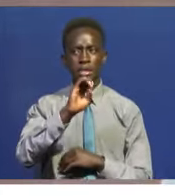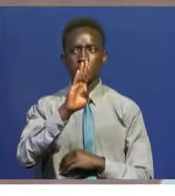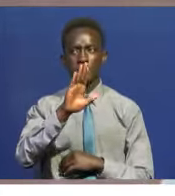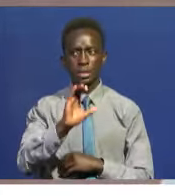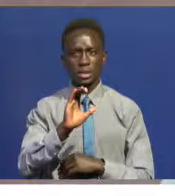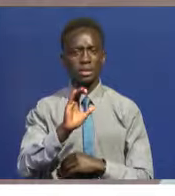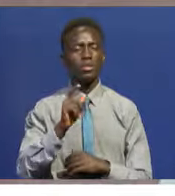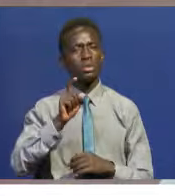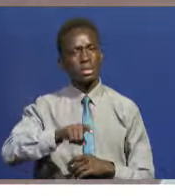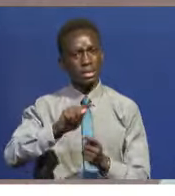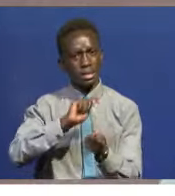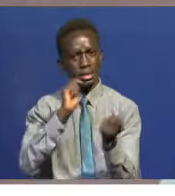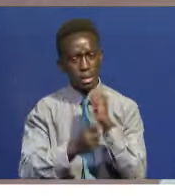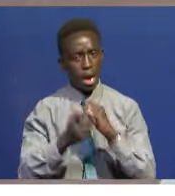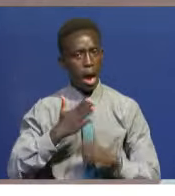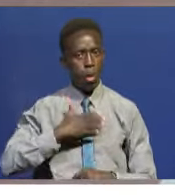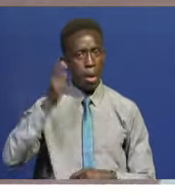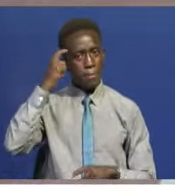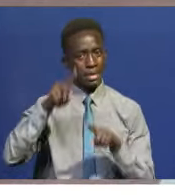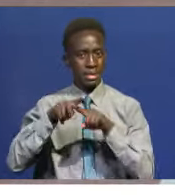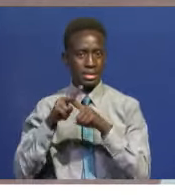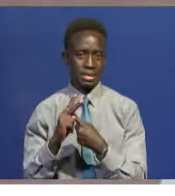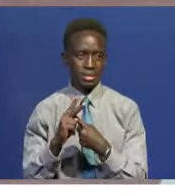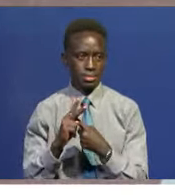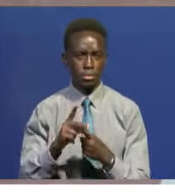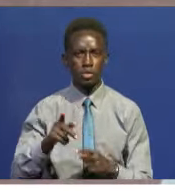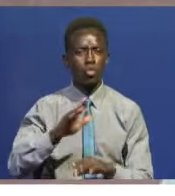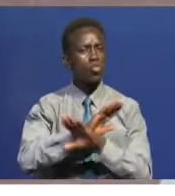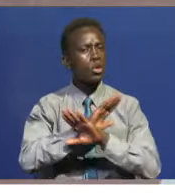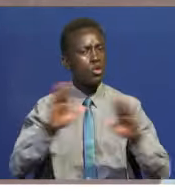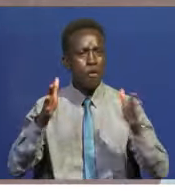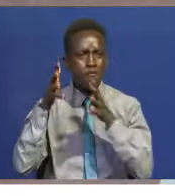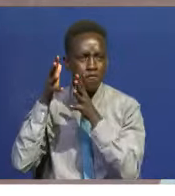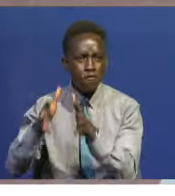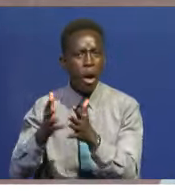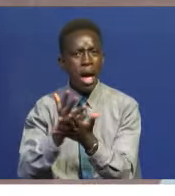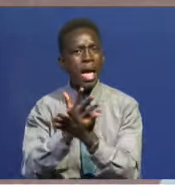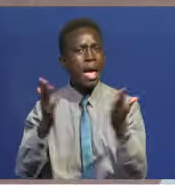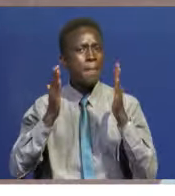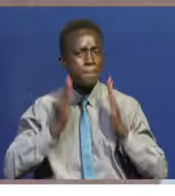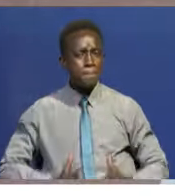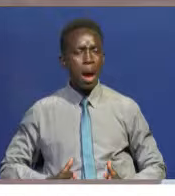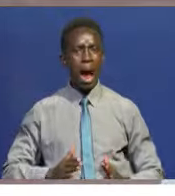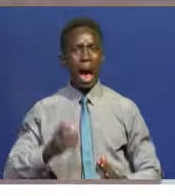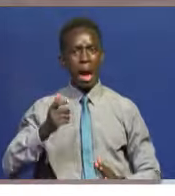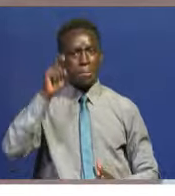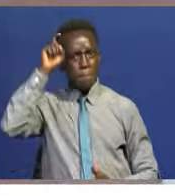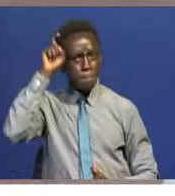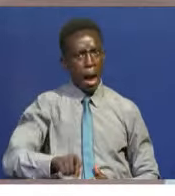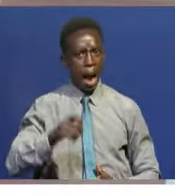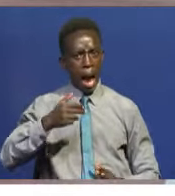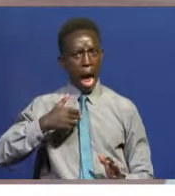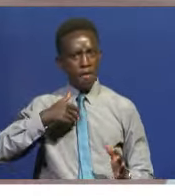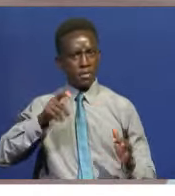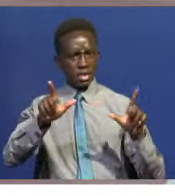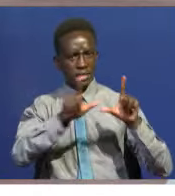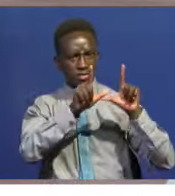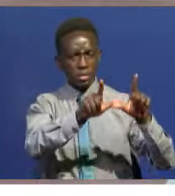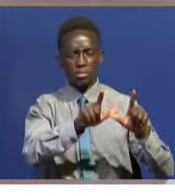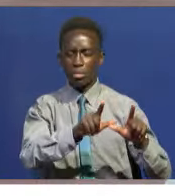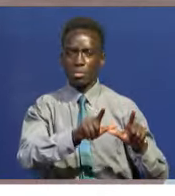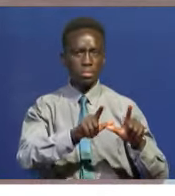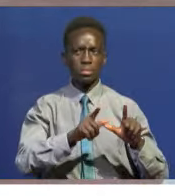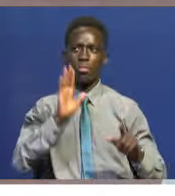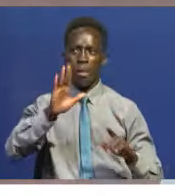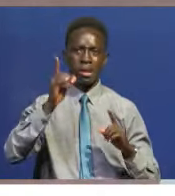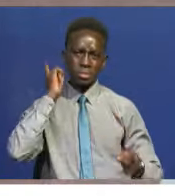mindset. We should not force all everybody to have a particular certificate. Their running exploits